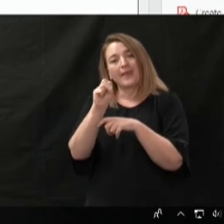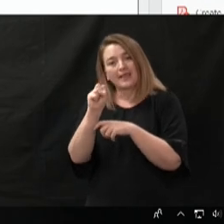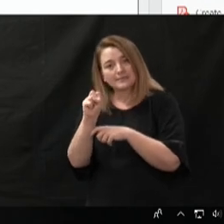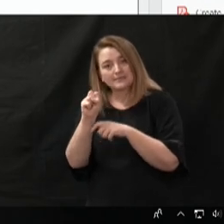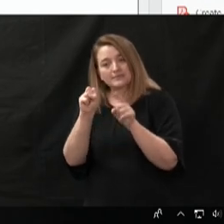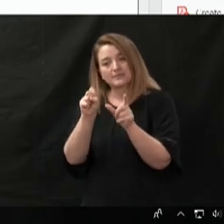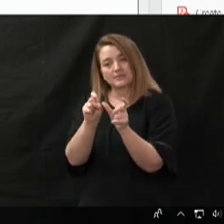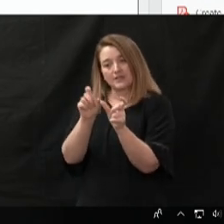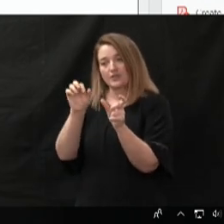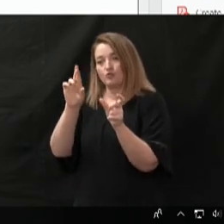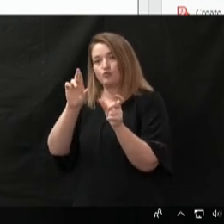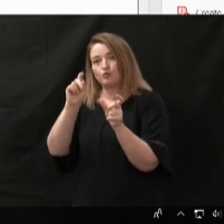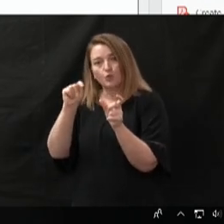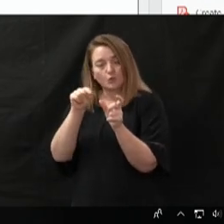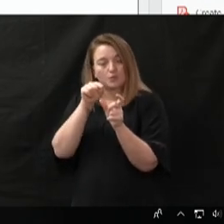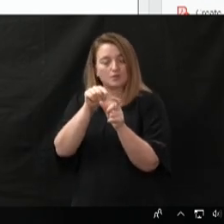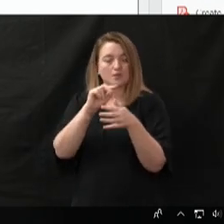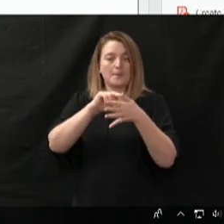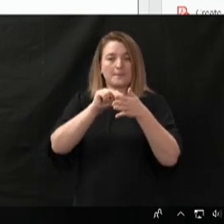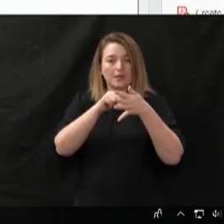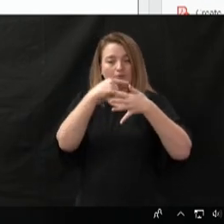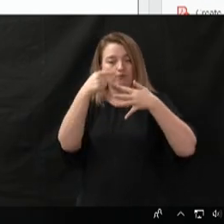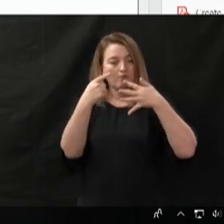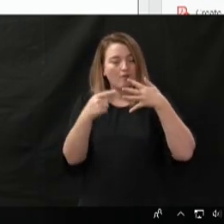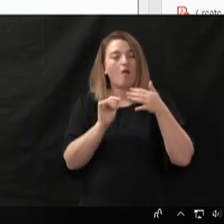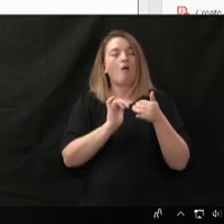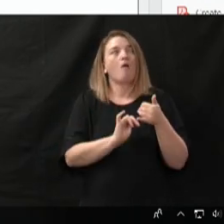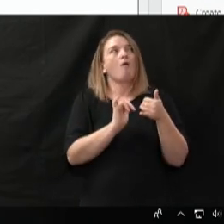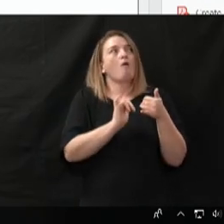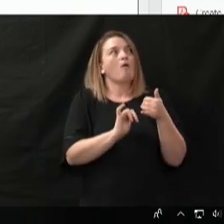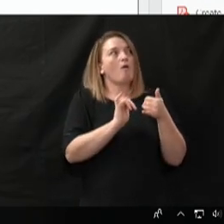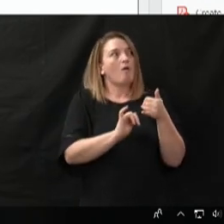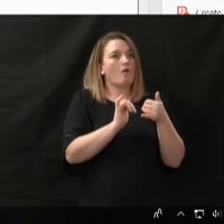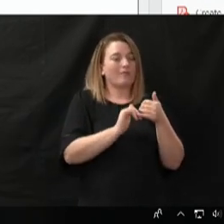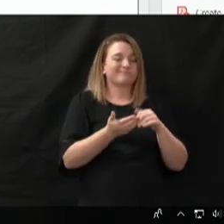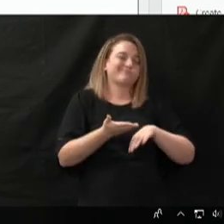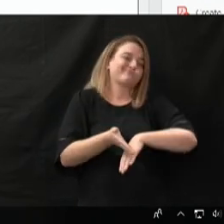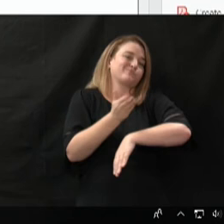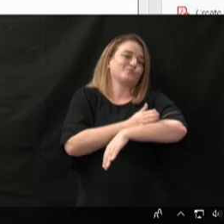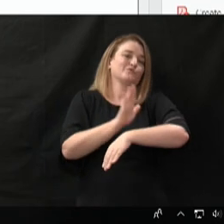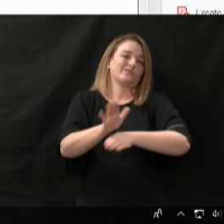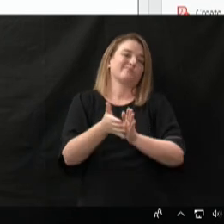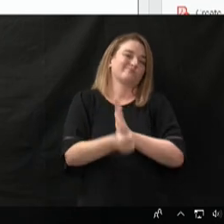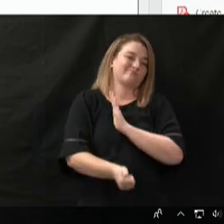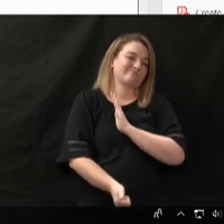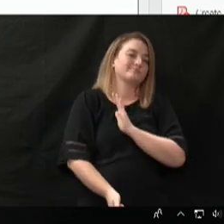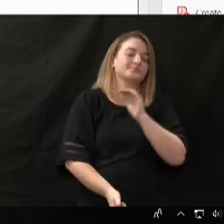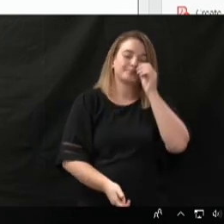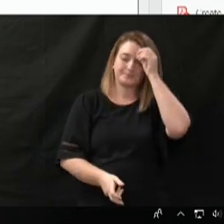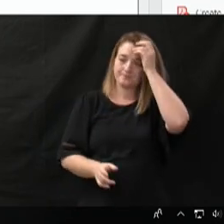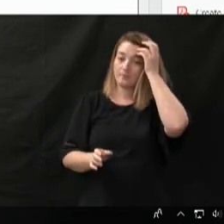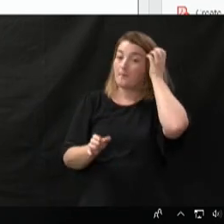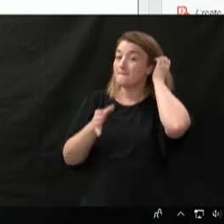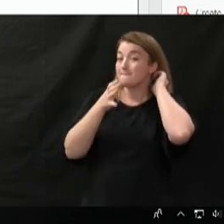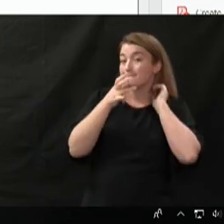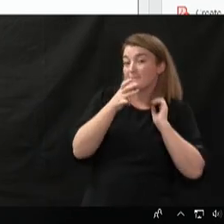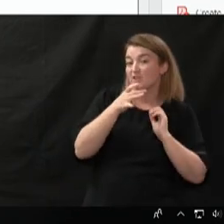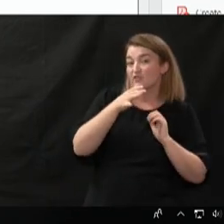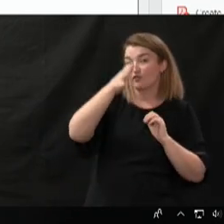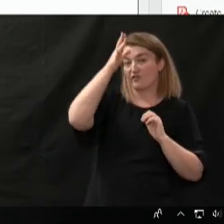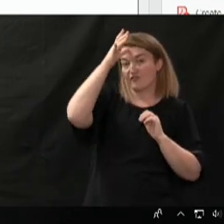as well. Okay, Anglo-Saxon. Anglo-Saxon are everyday words. Mother, farm,